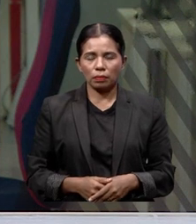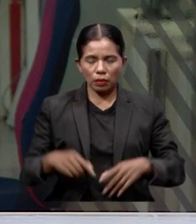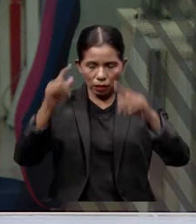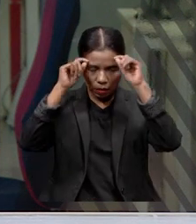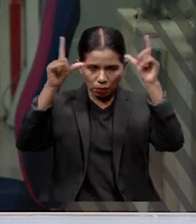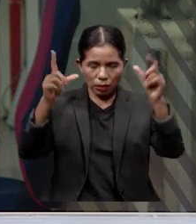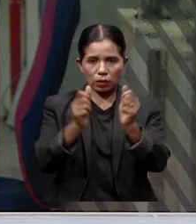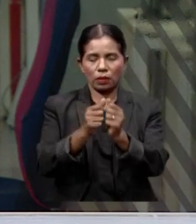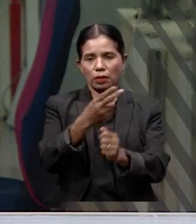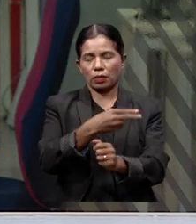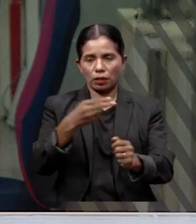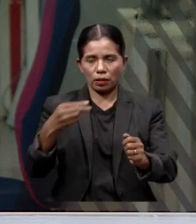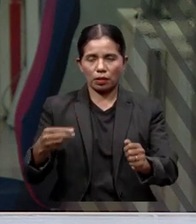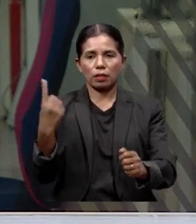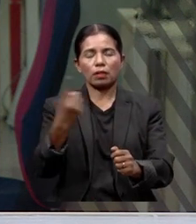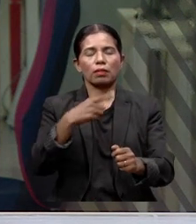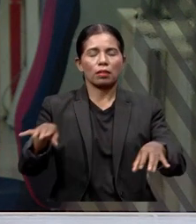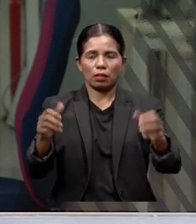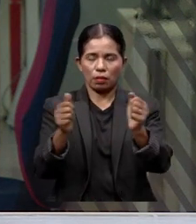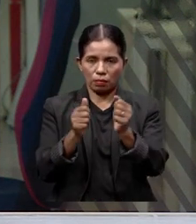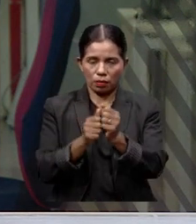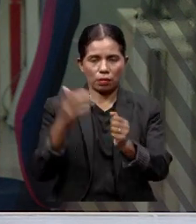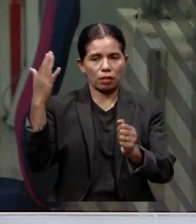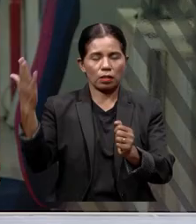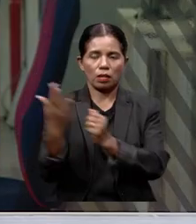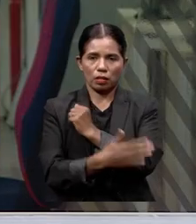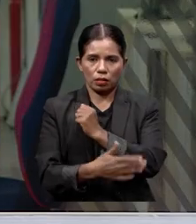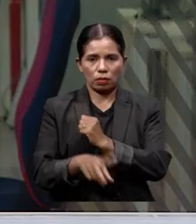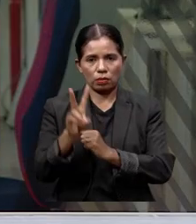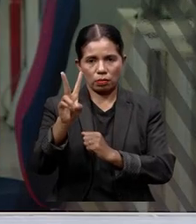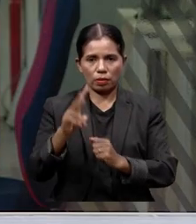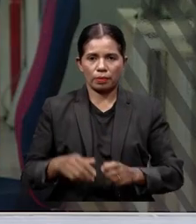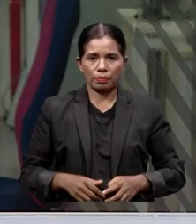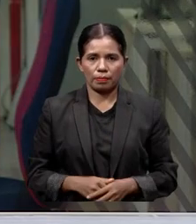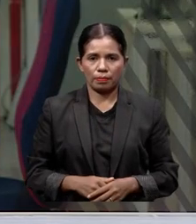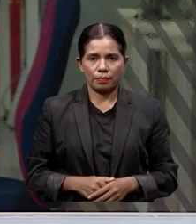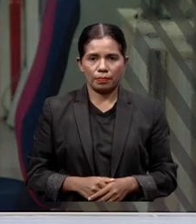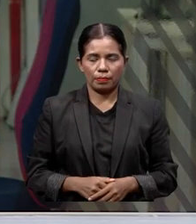Timor-Leste na Indonésia consolida na fatia relação bilateral entre Rairua.